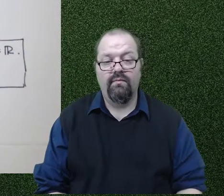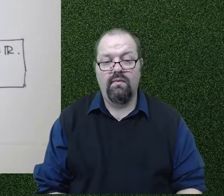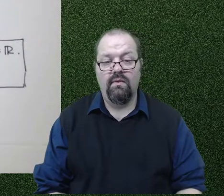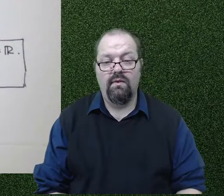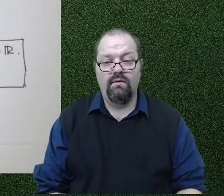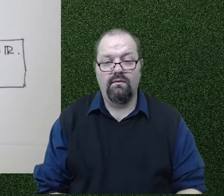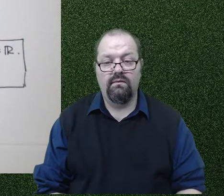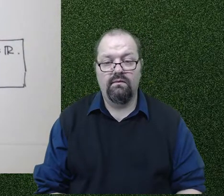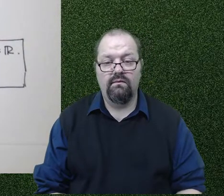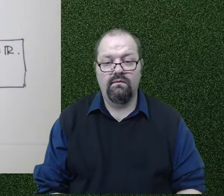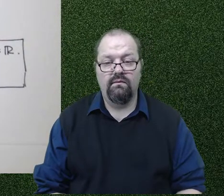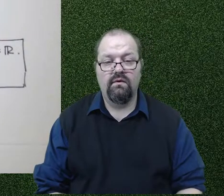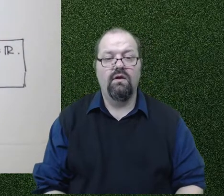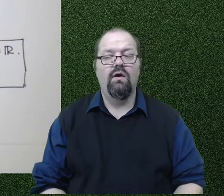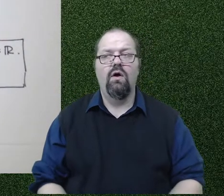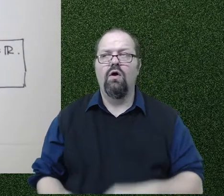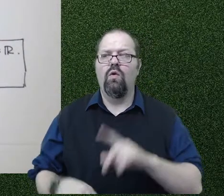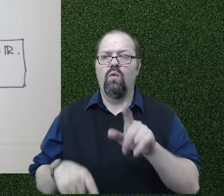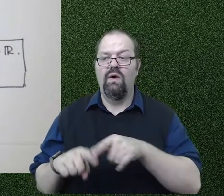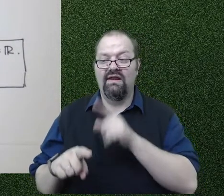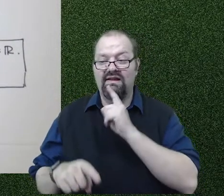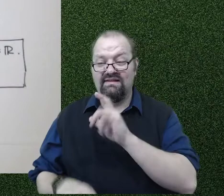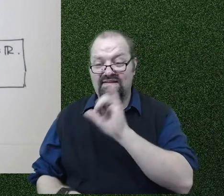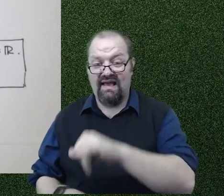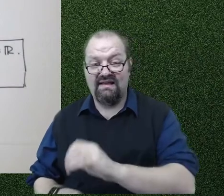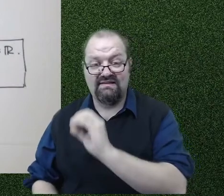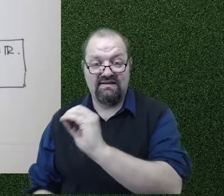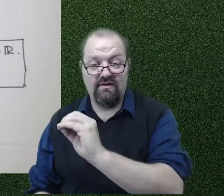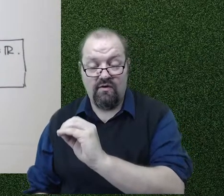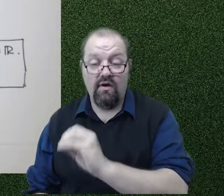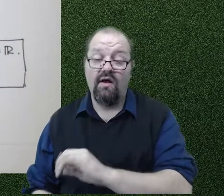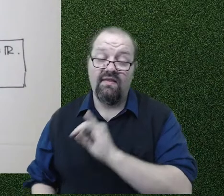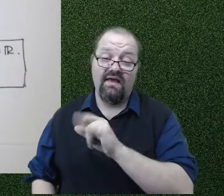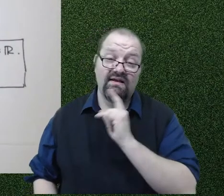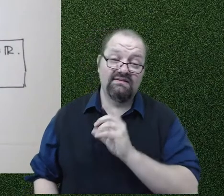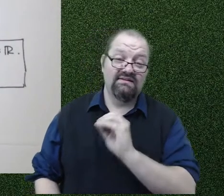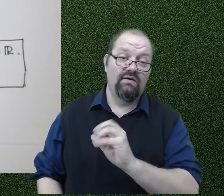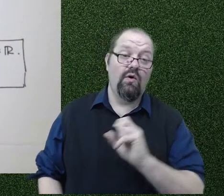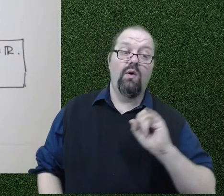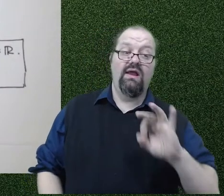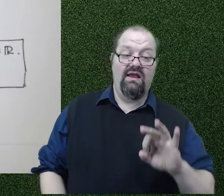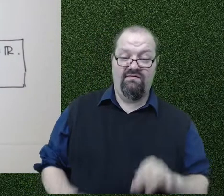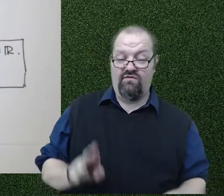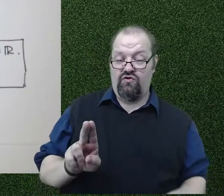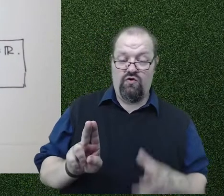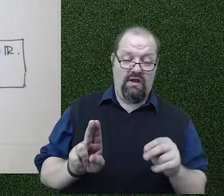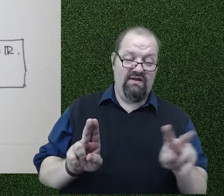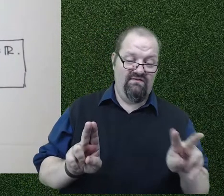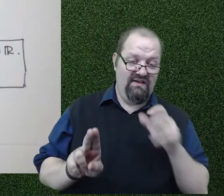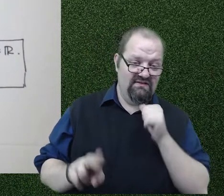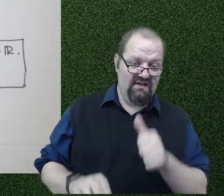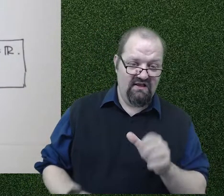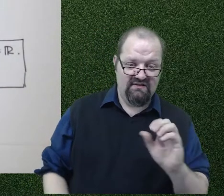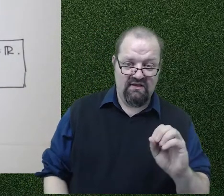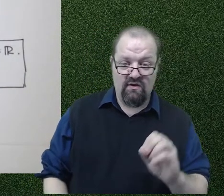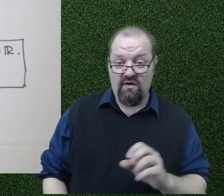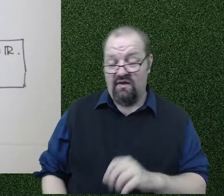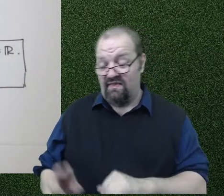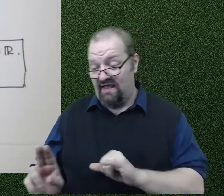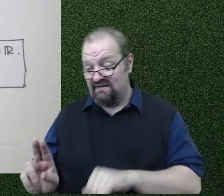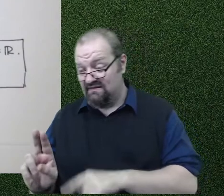When is that going to be 0? This is 0, provided that u and v aren't 0. This is 0 when sine is